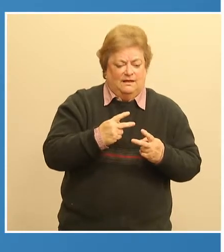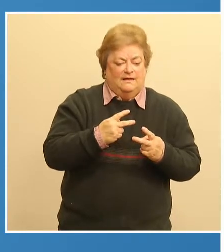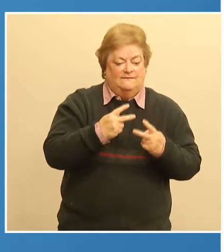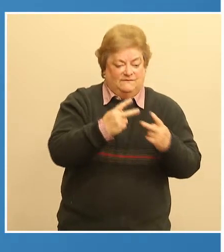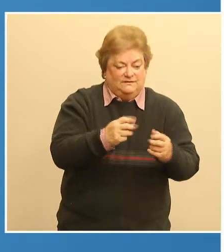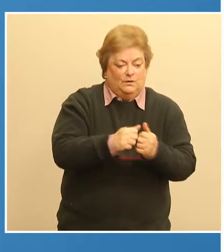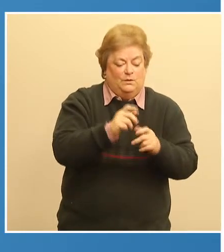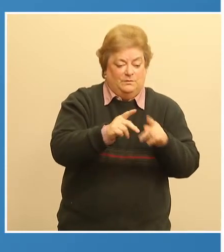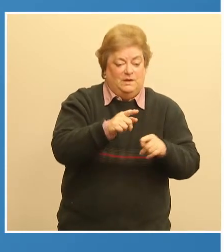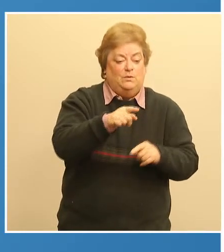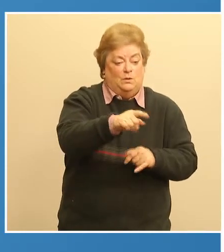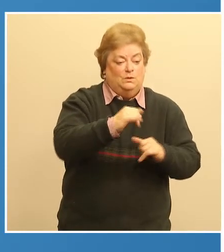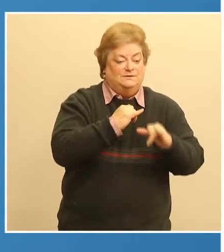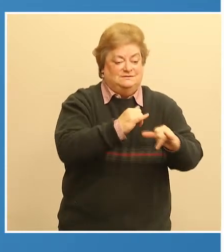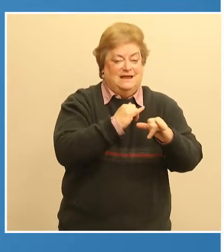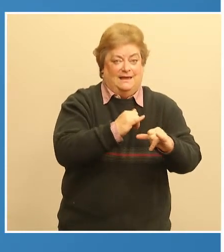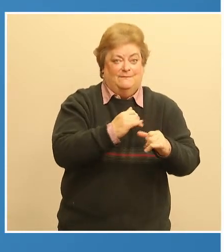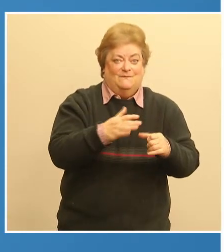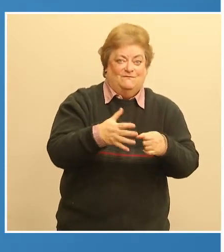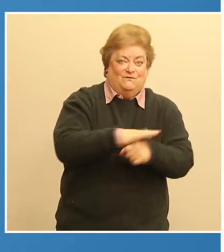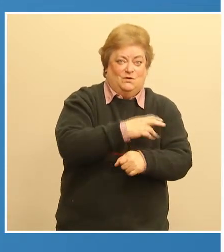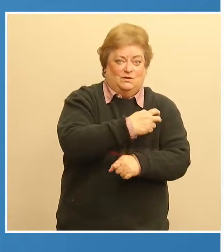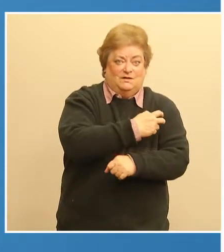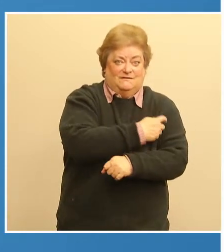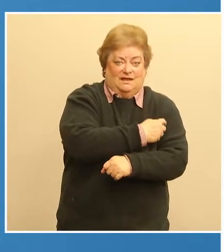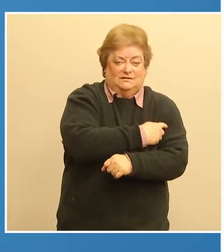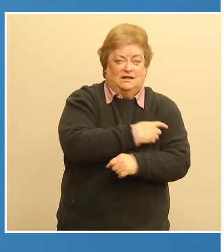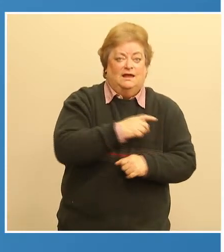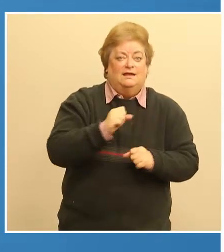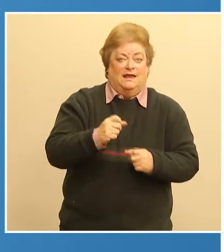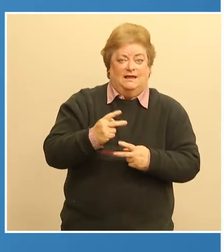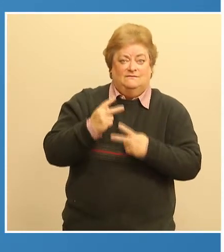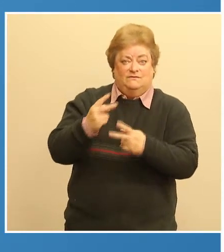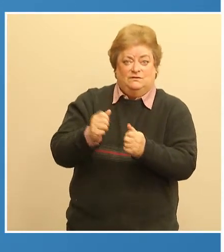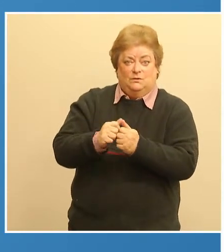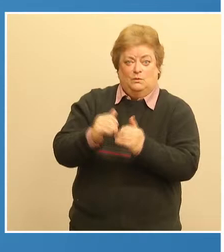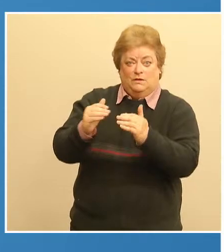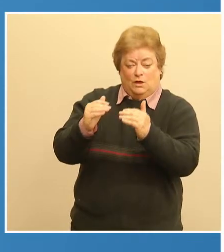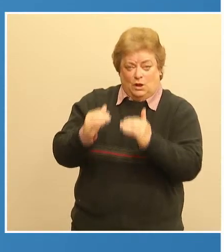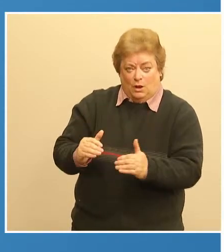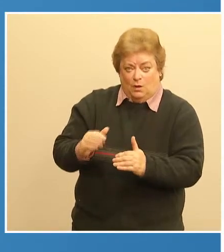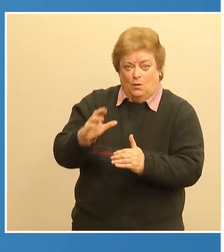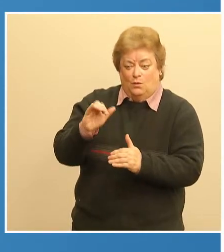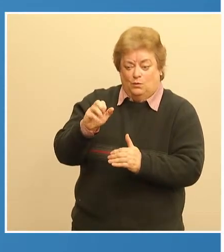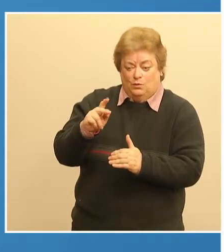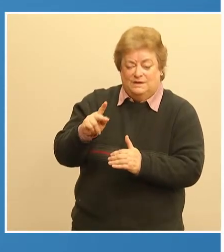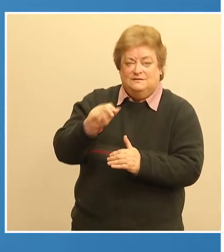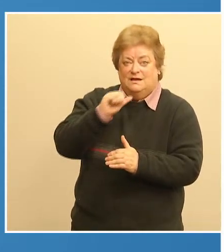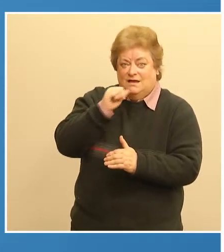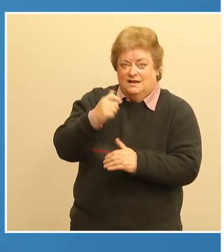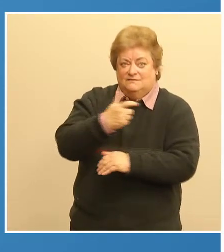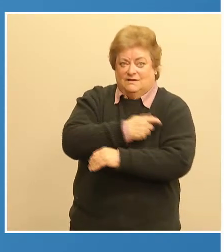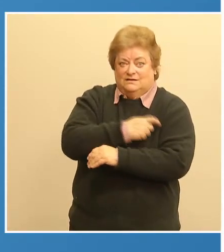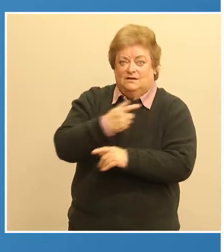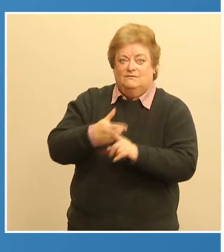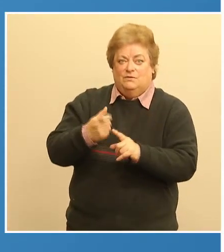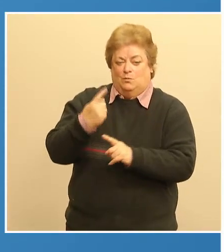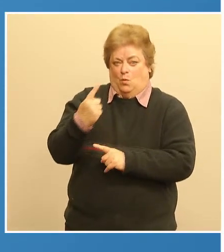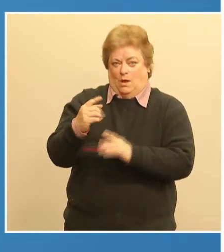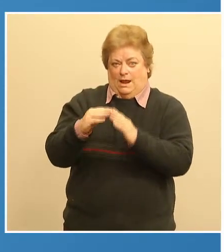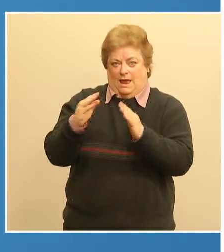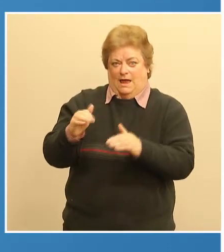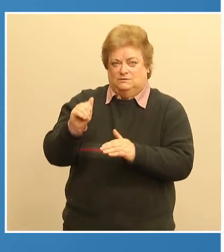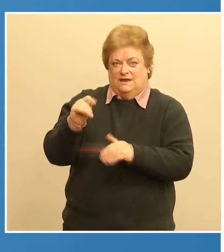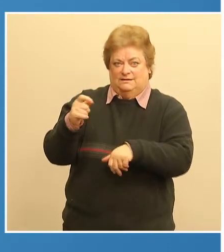vaccinated. Fully vaccinated people can safely visit with low-risk unvaccinated people from one household at a